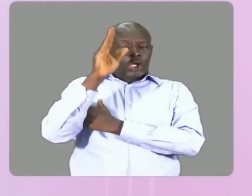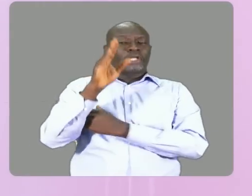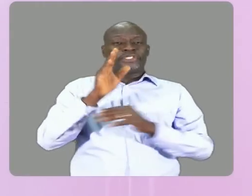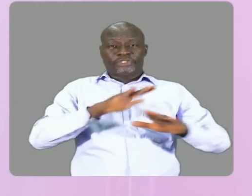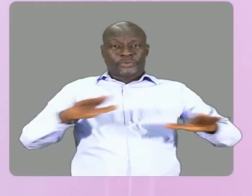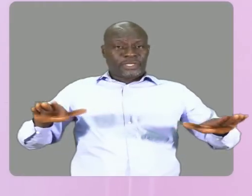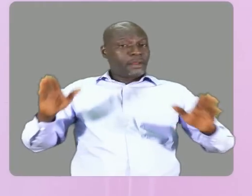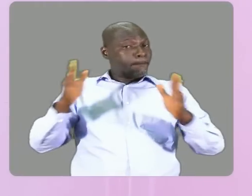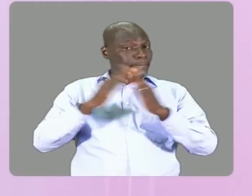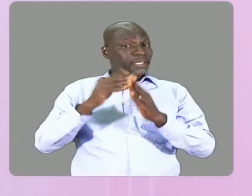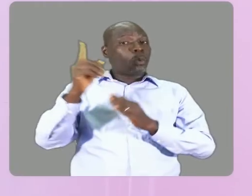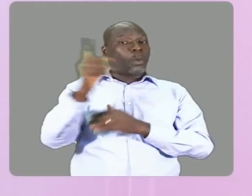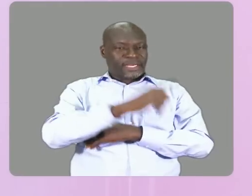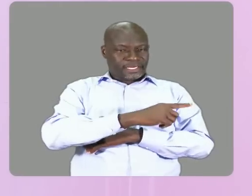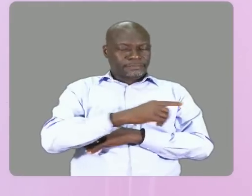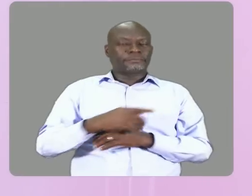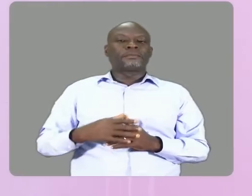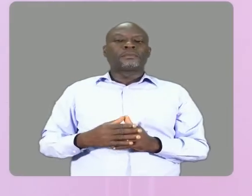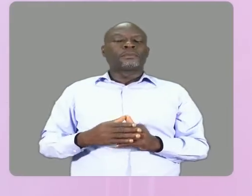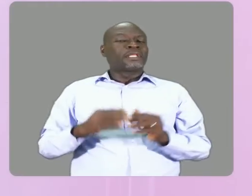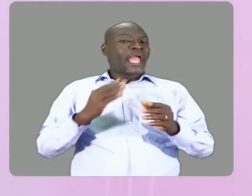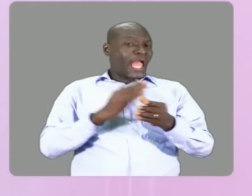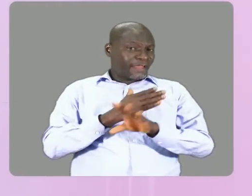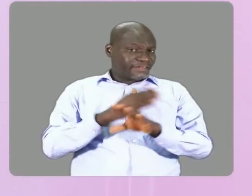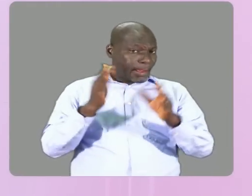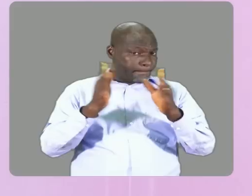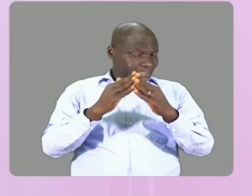mu. Na ukushie mu no.